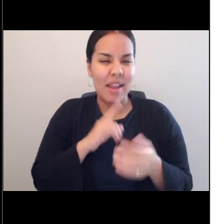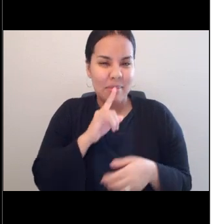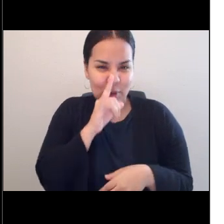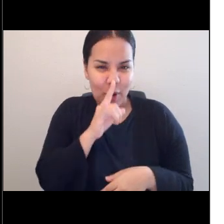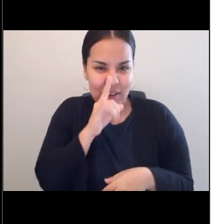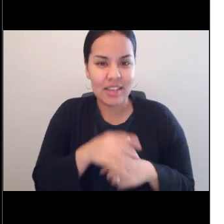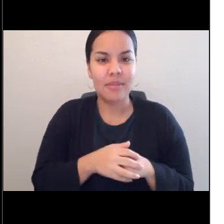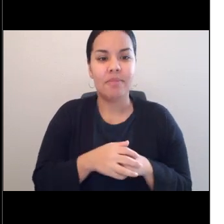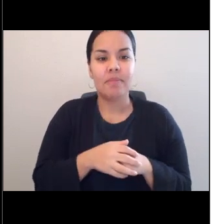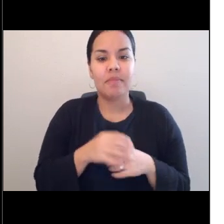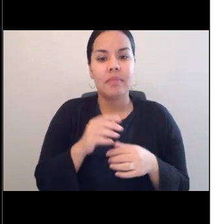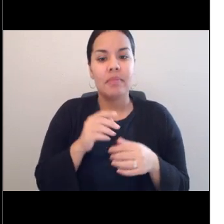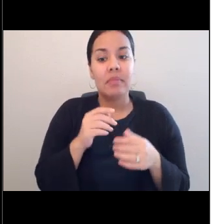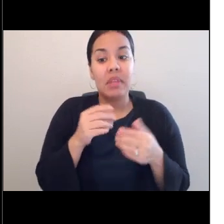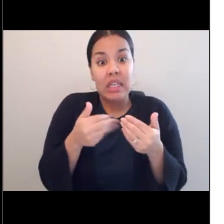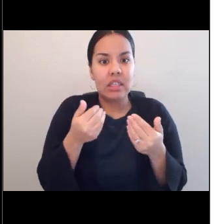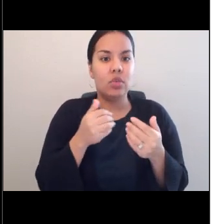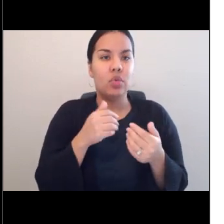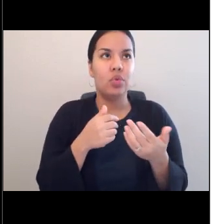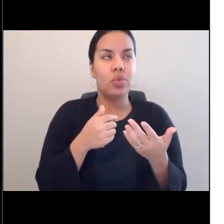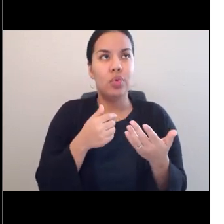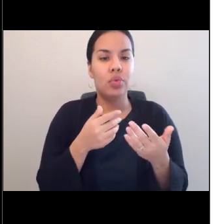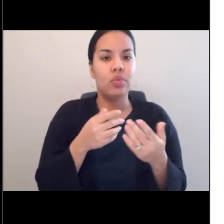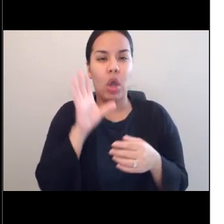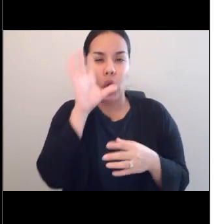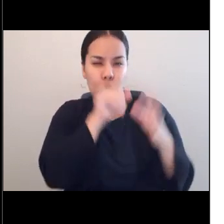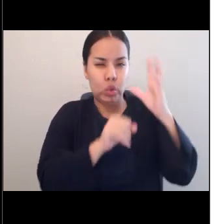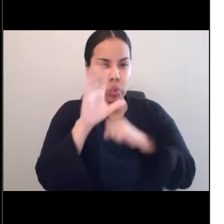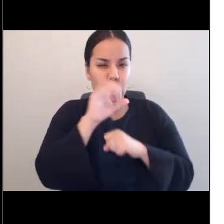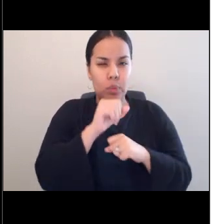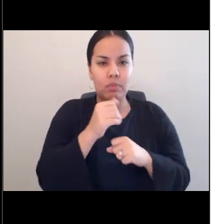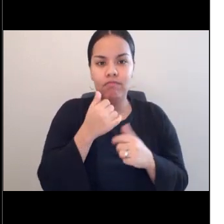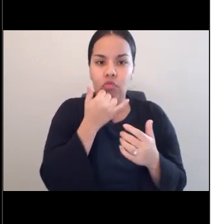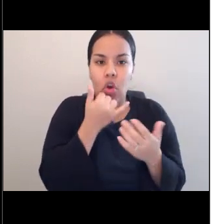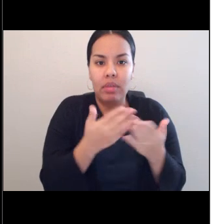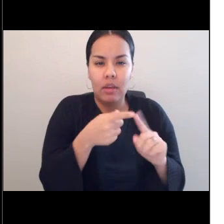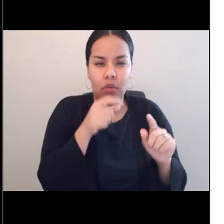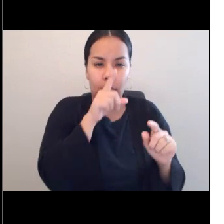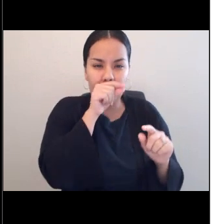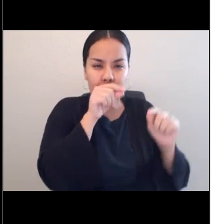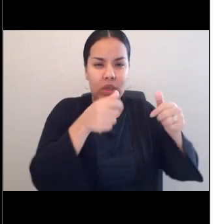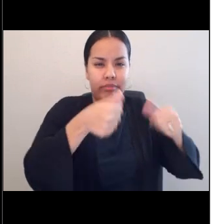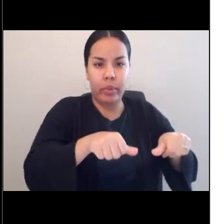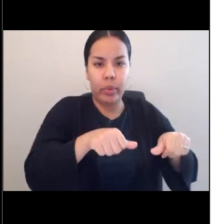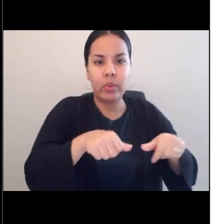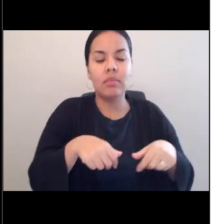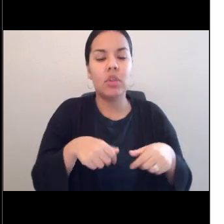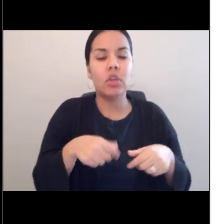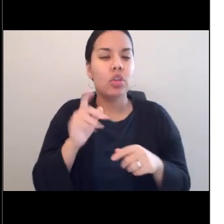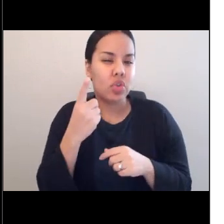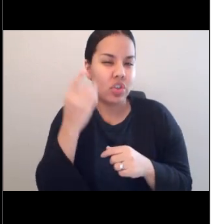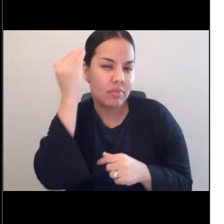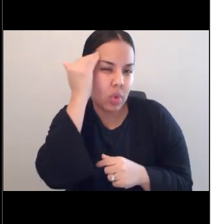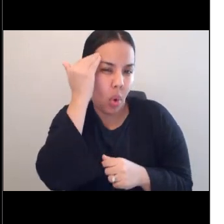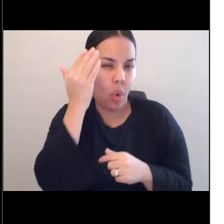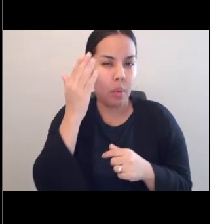to misread a tweet if you're not used to it. So just know going in that the style of this medium is a little